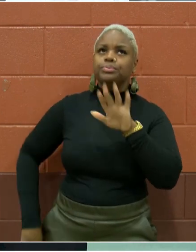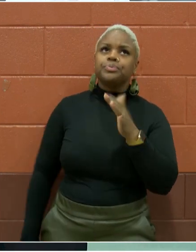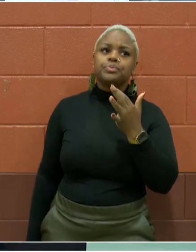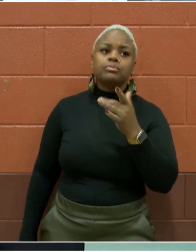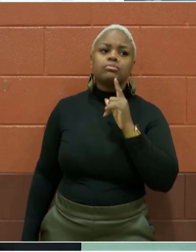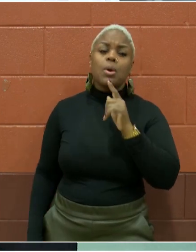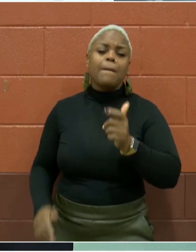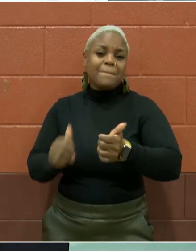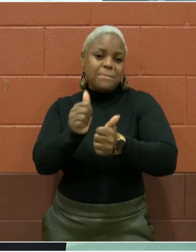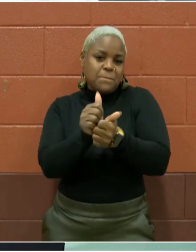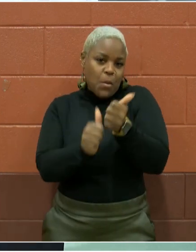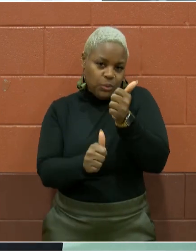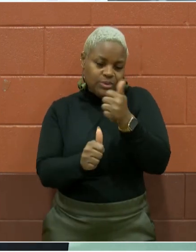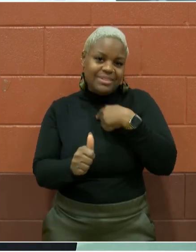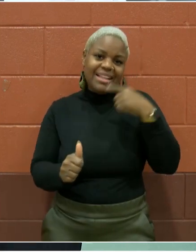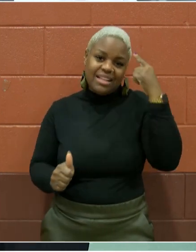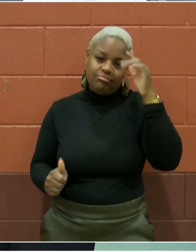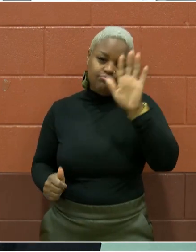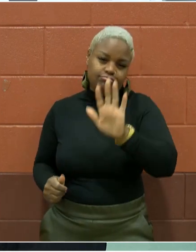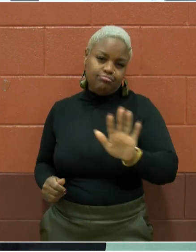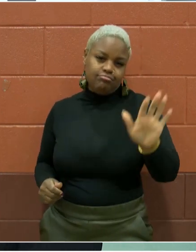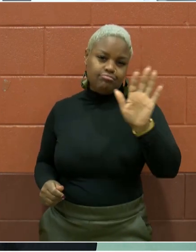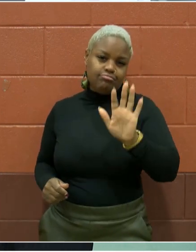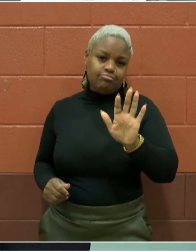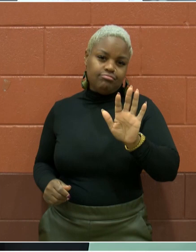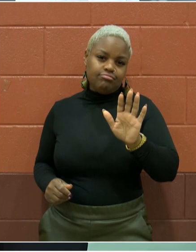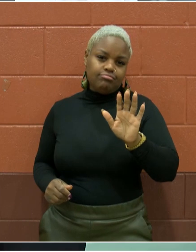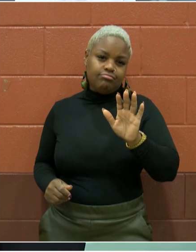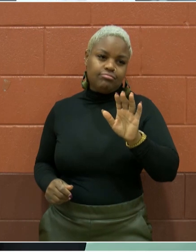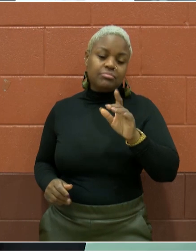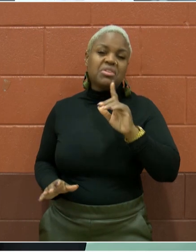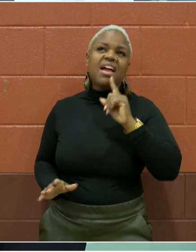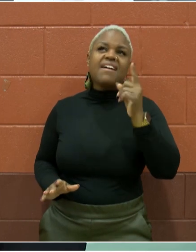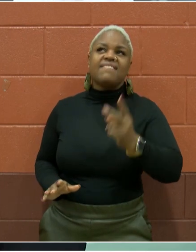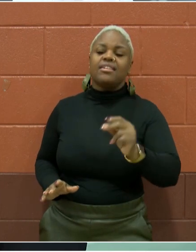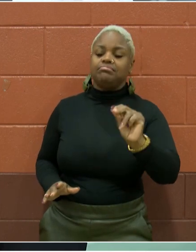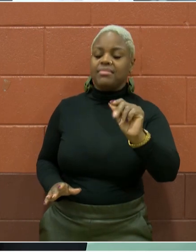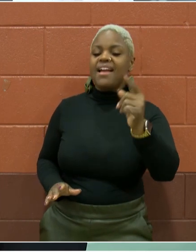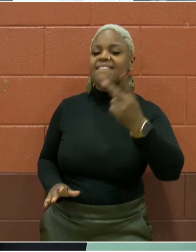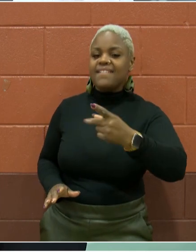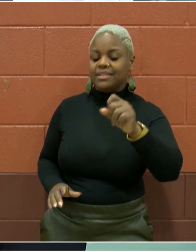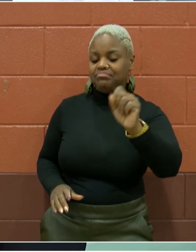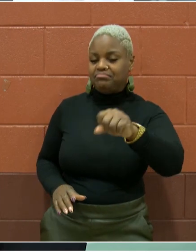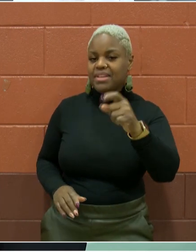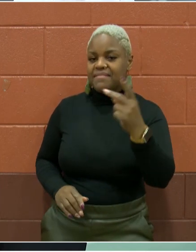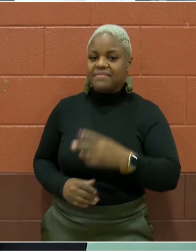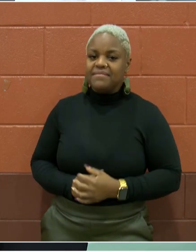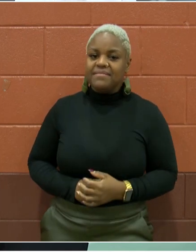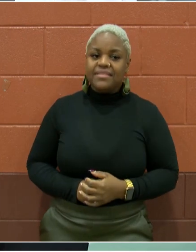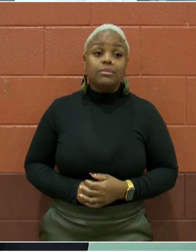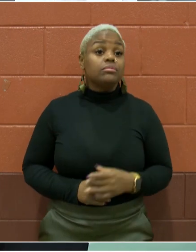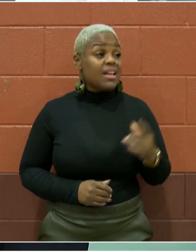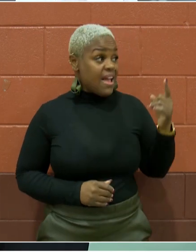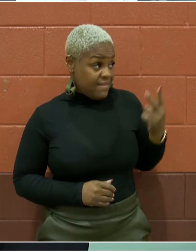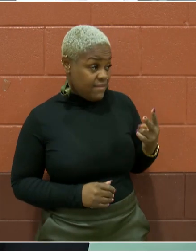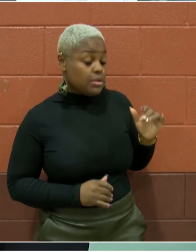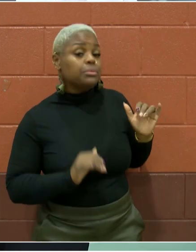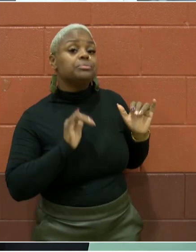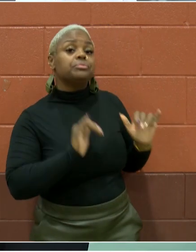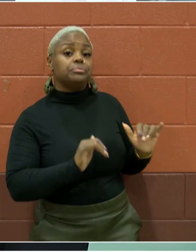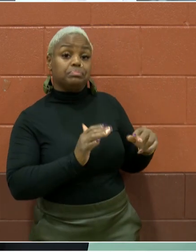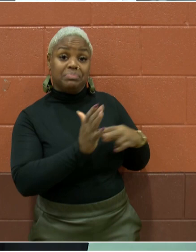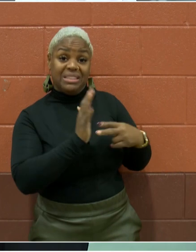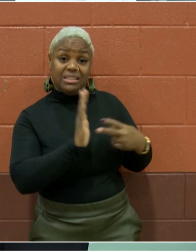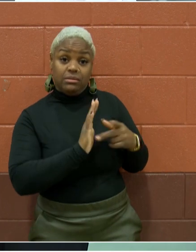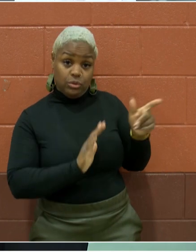I think about half of our officers have received it. About half of them. Yes. So do you intend to have that be 100%? Is